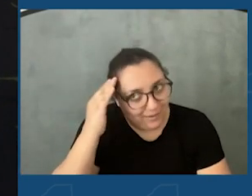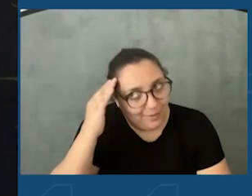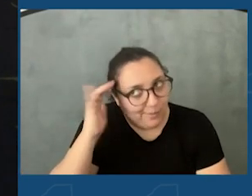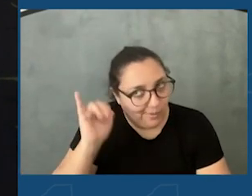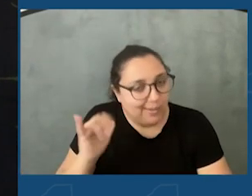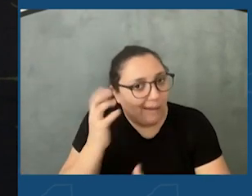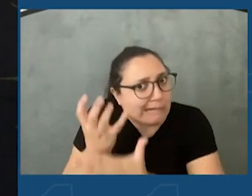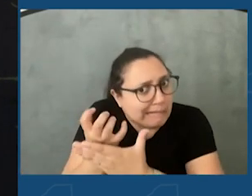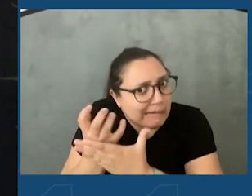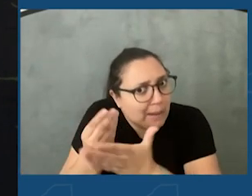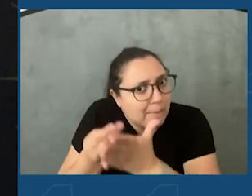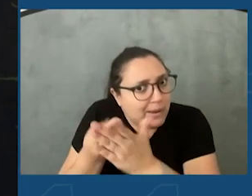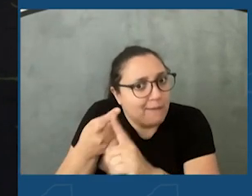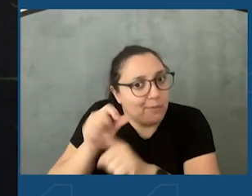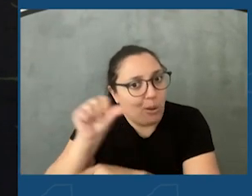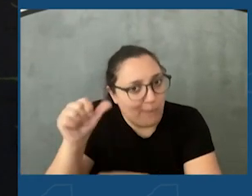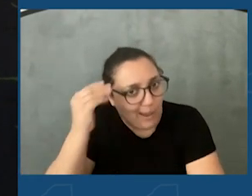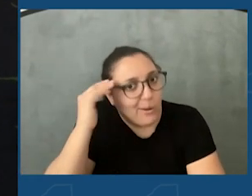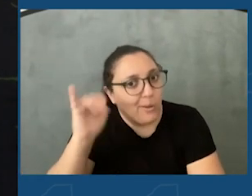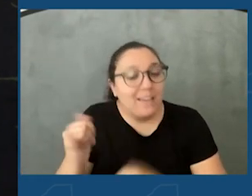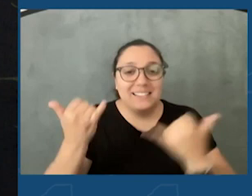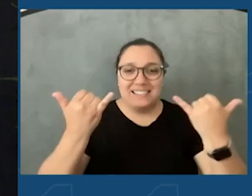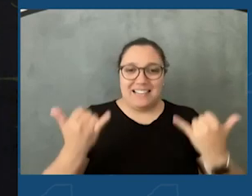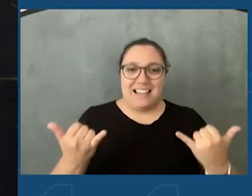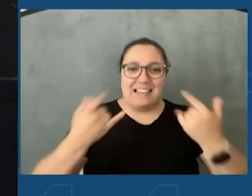end. Today I'm here to announce